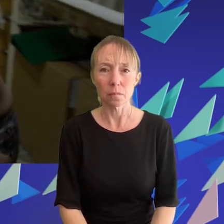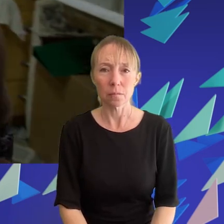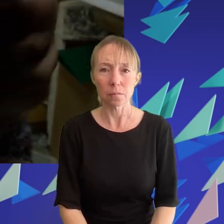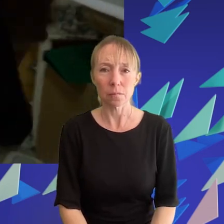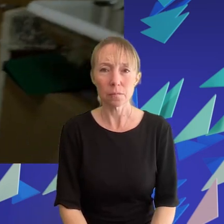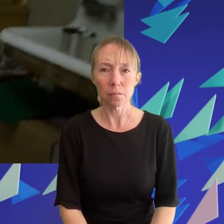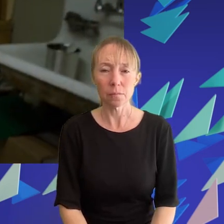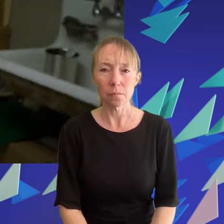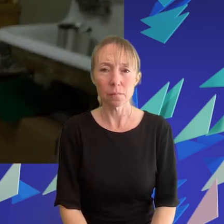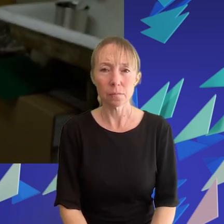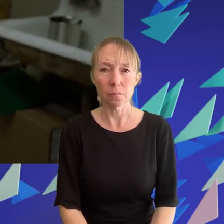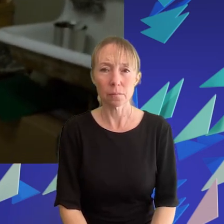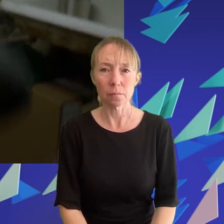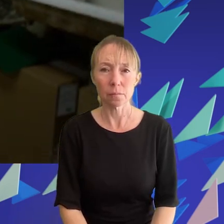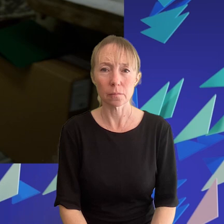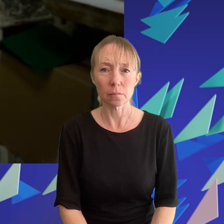Oh. Hey!